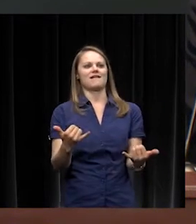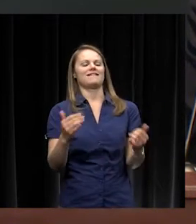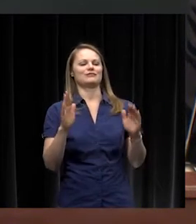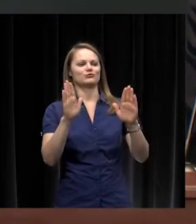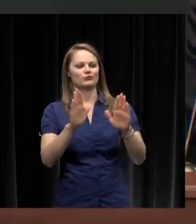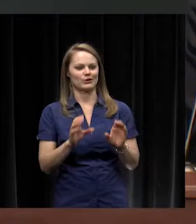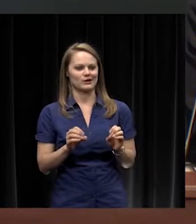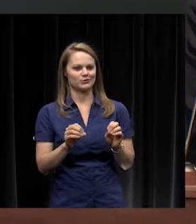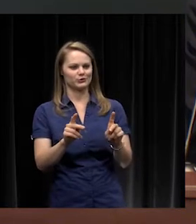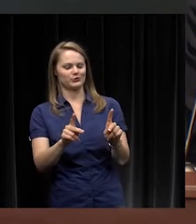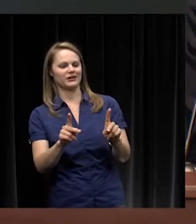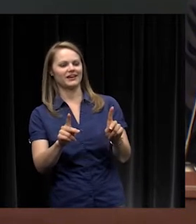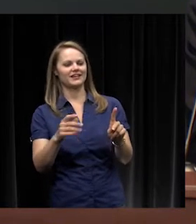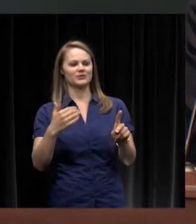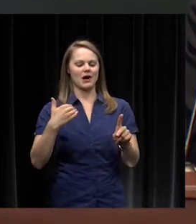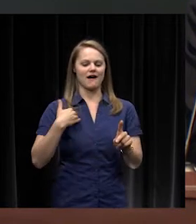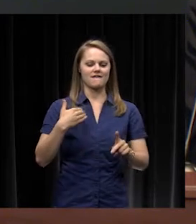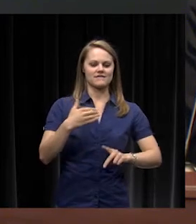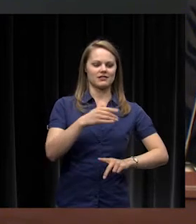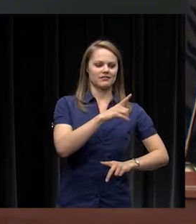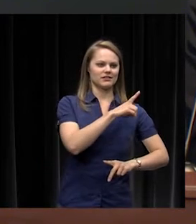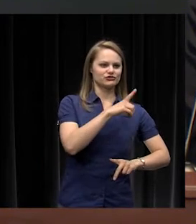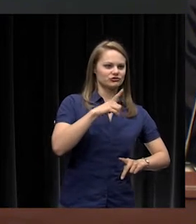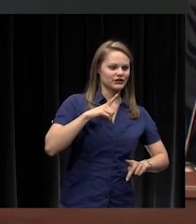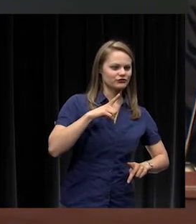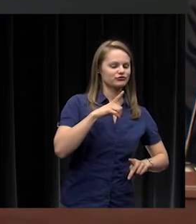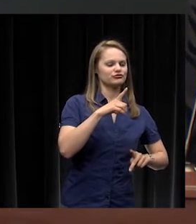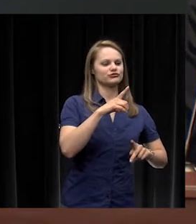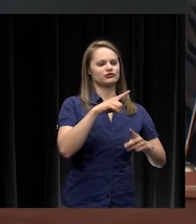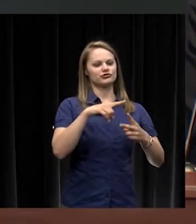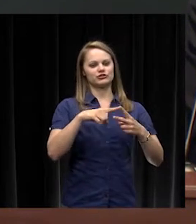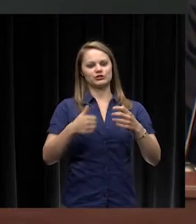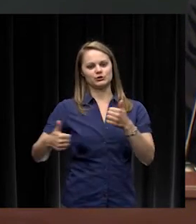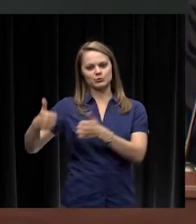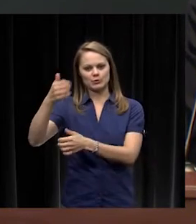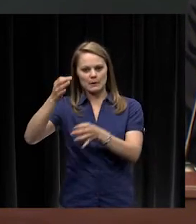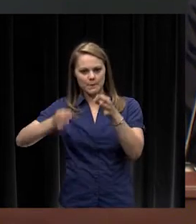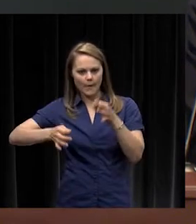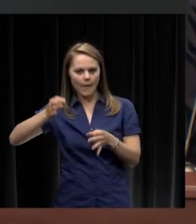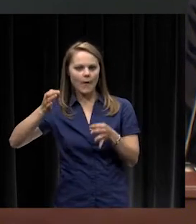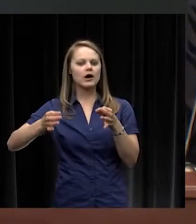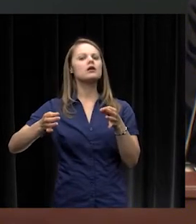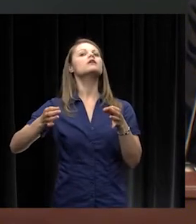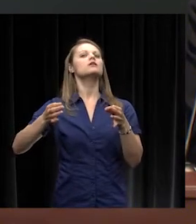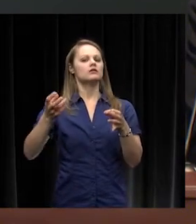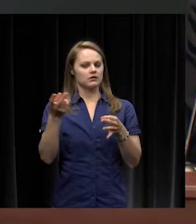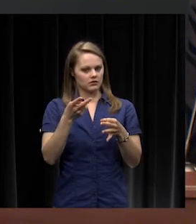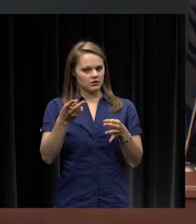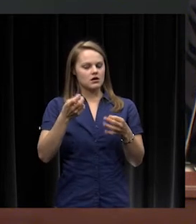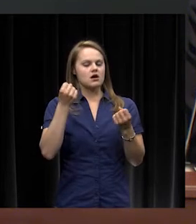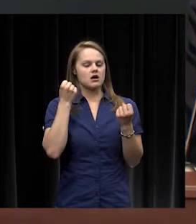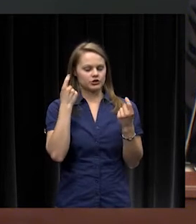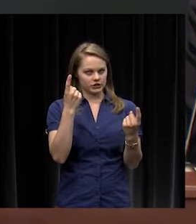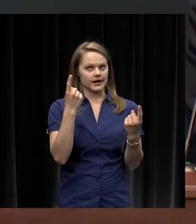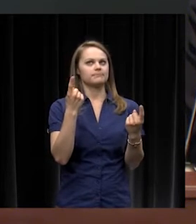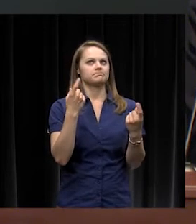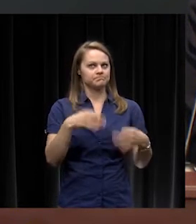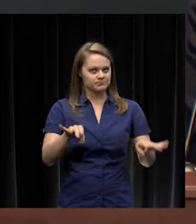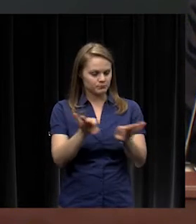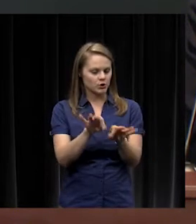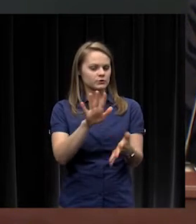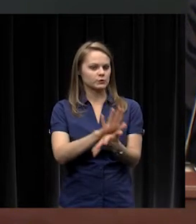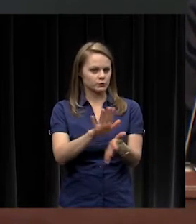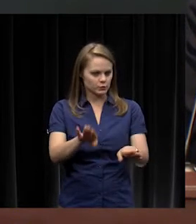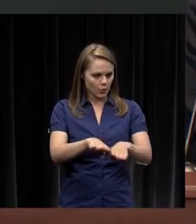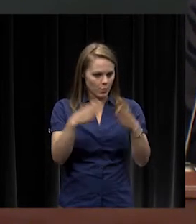know, both our legislation and our Supreme Court have understood the importance of this and put things together and got things